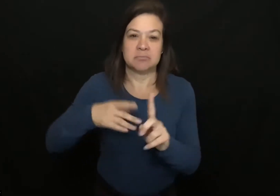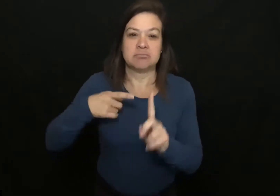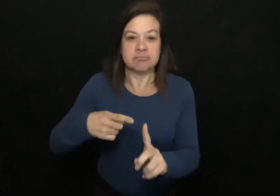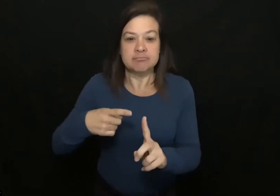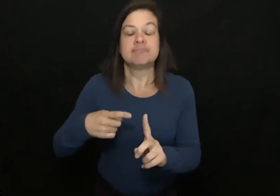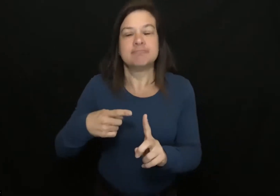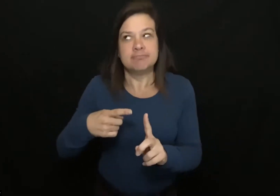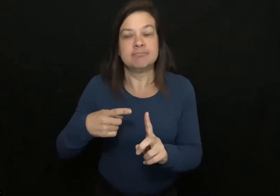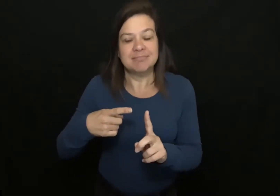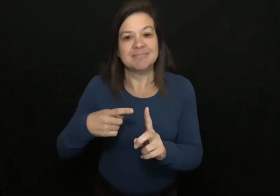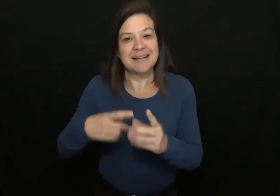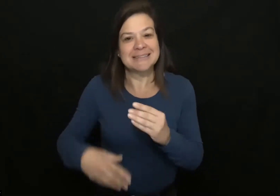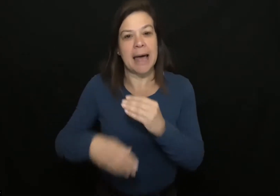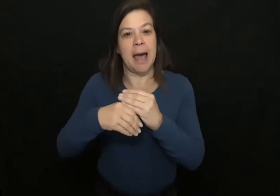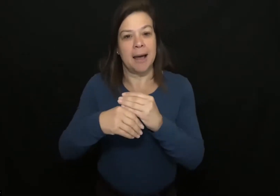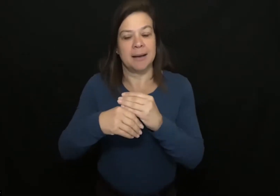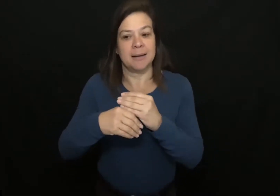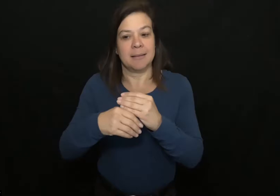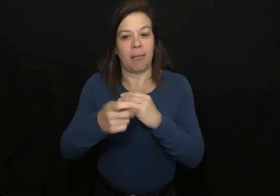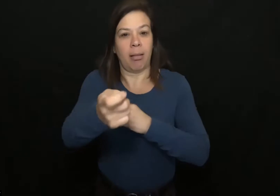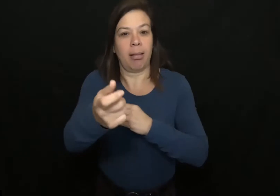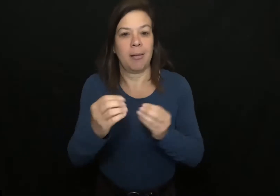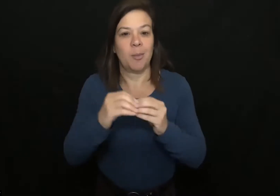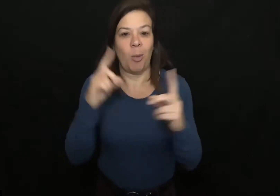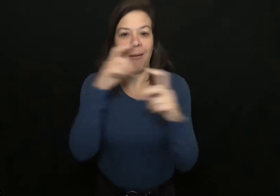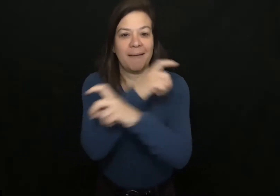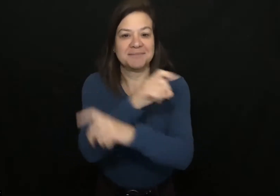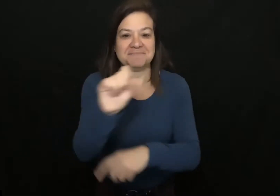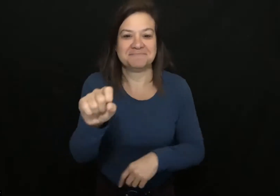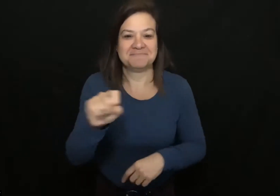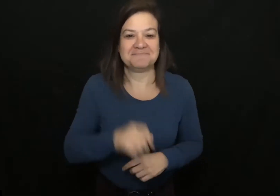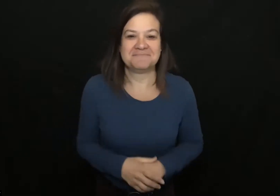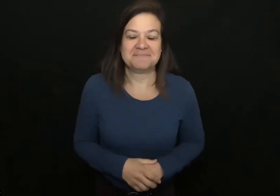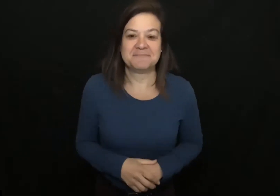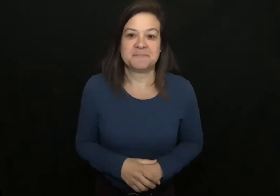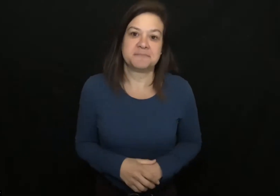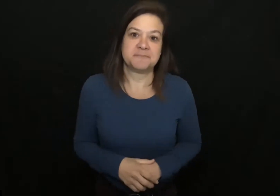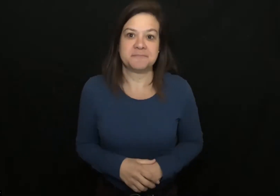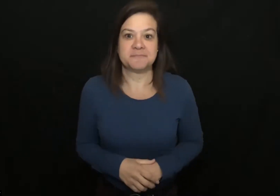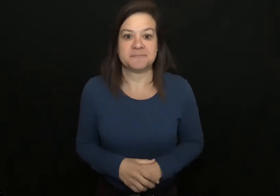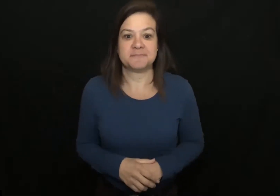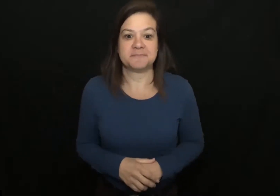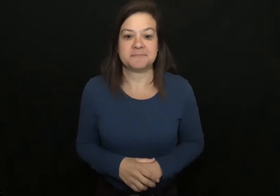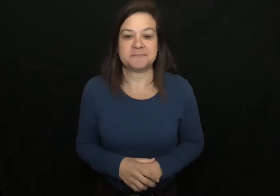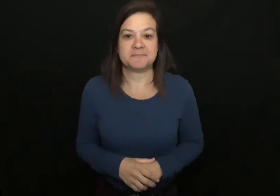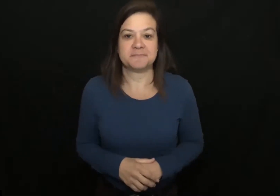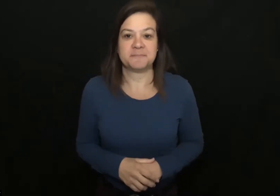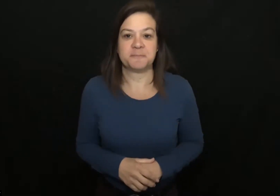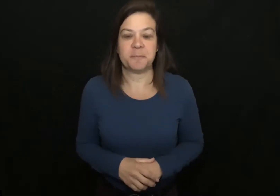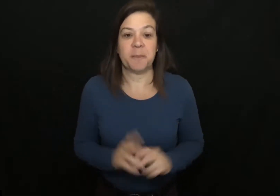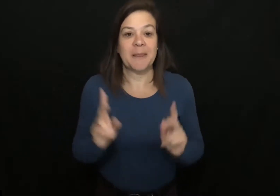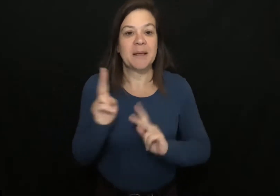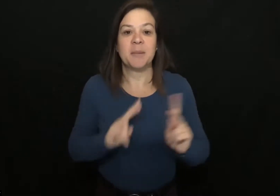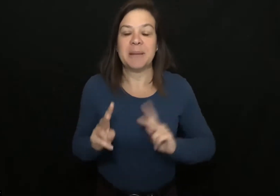has added an extra complication because, you know, people are not